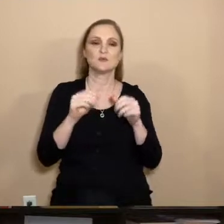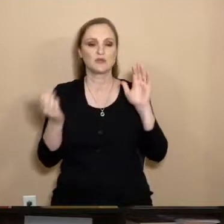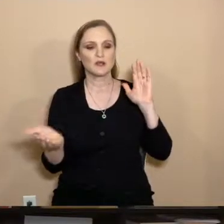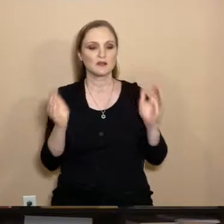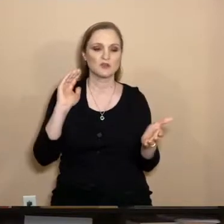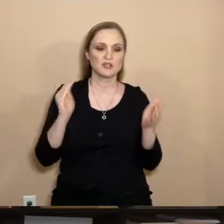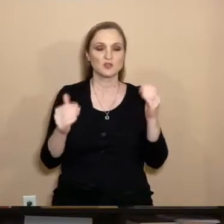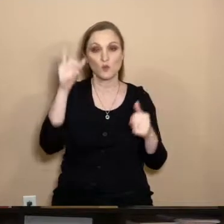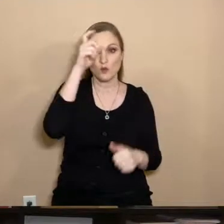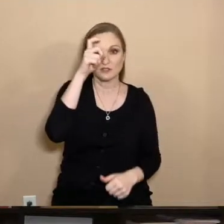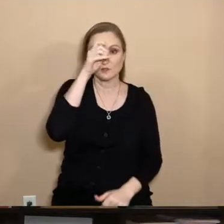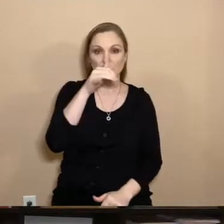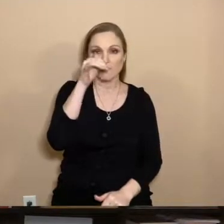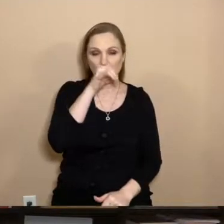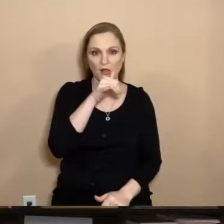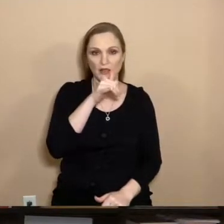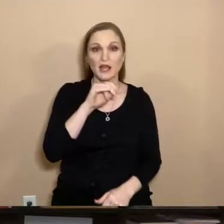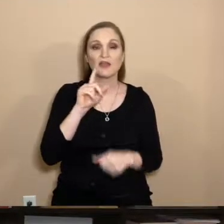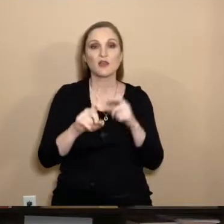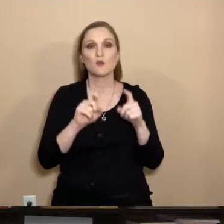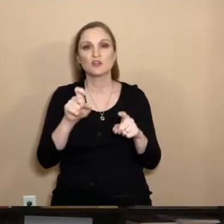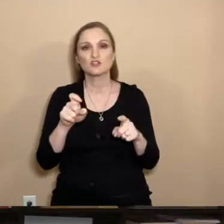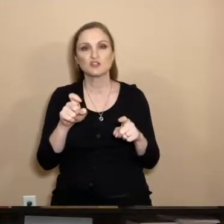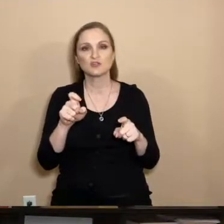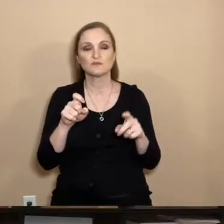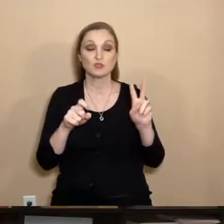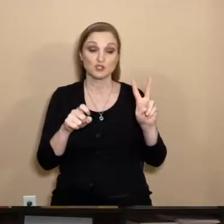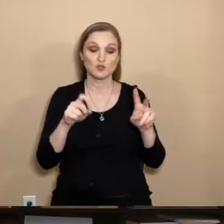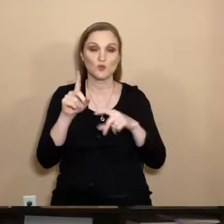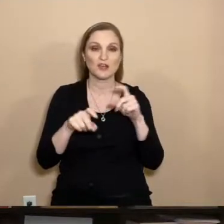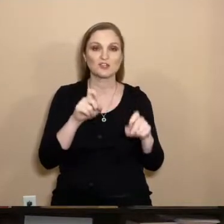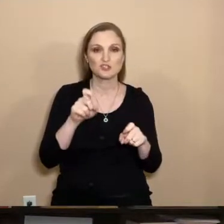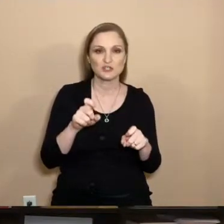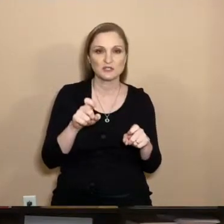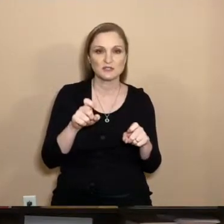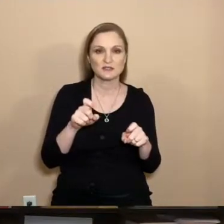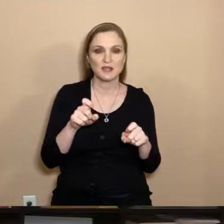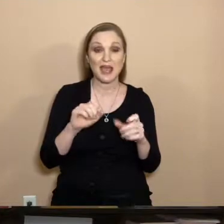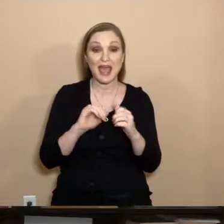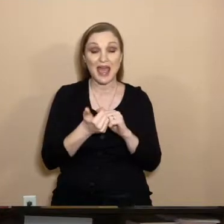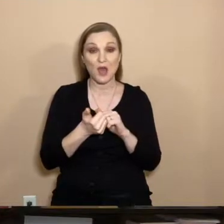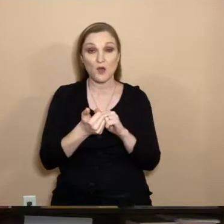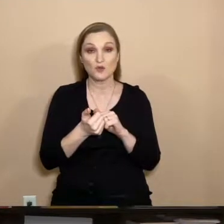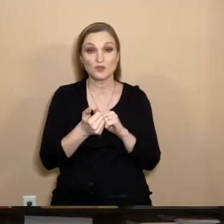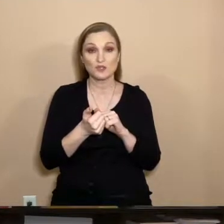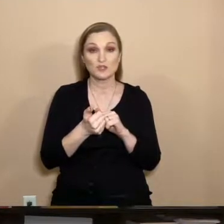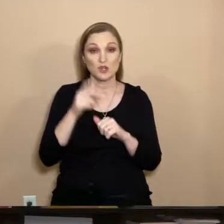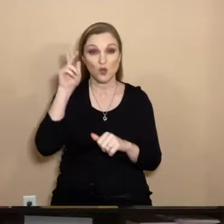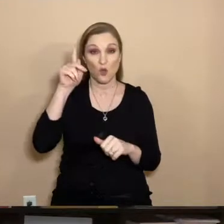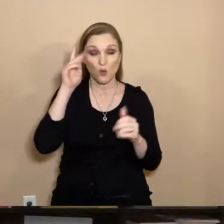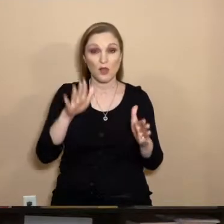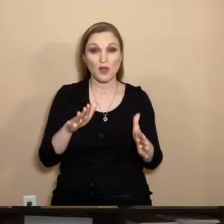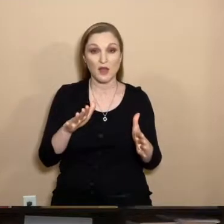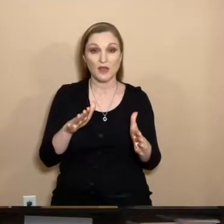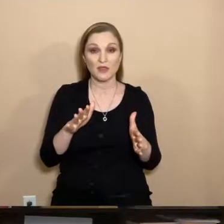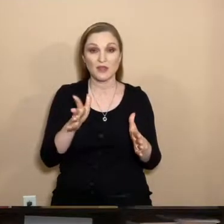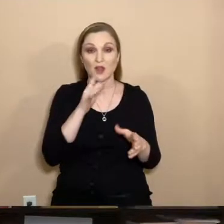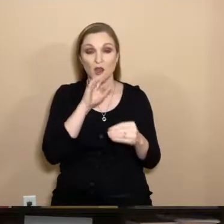between wisdom and folly. And the question that I have, 2 questions I have here, are how does the Qoheleth characterize the